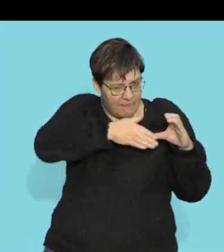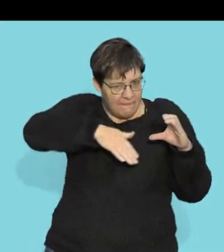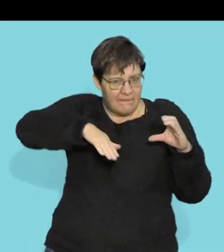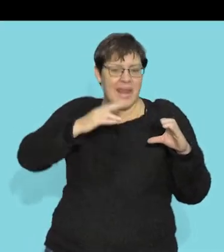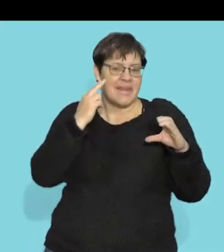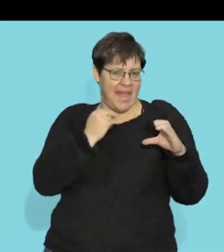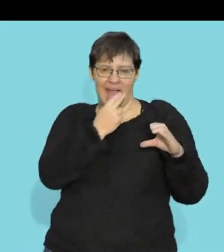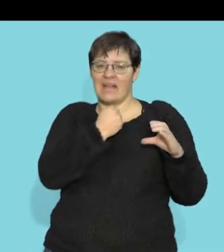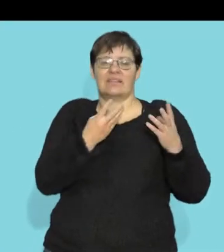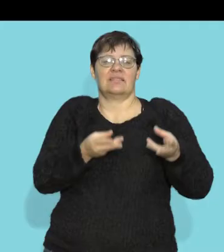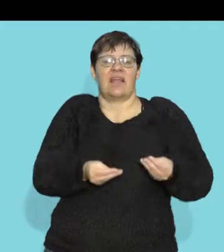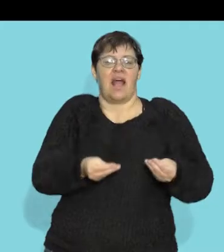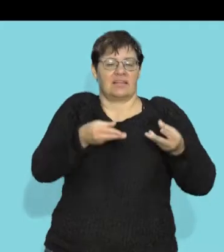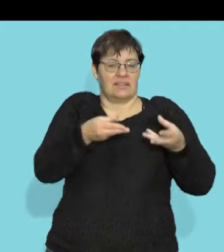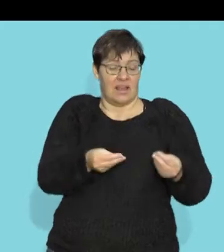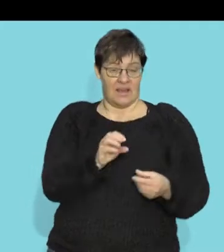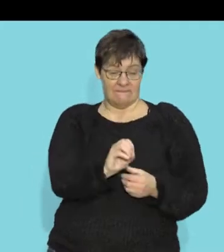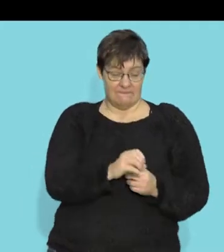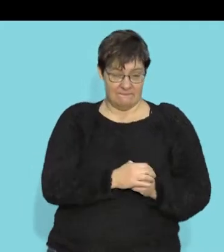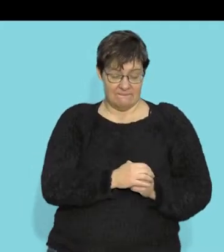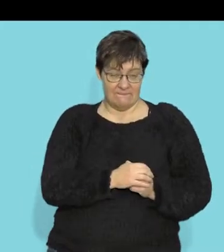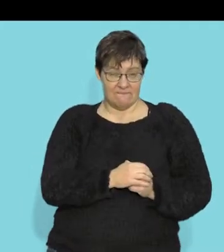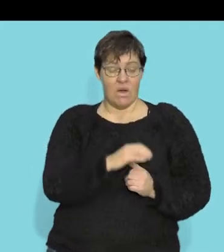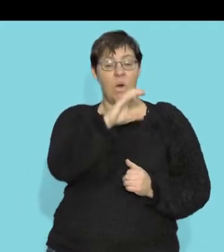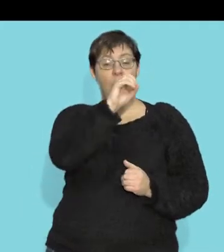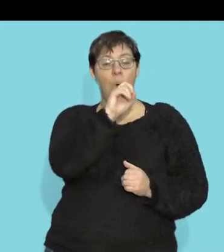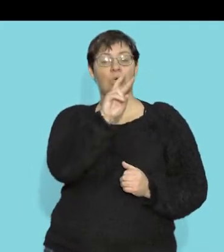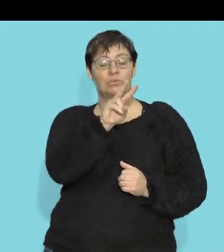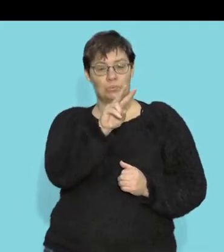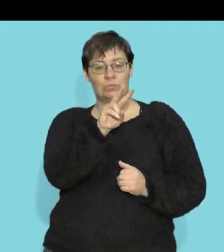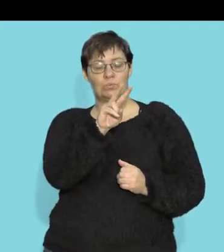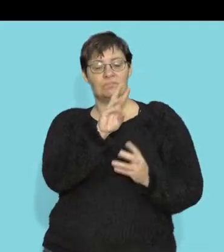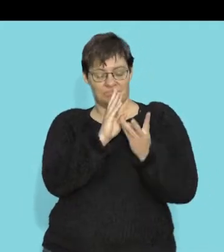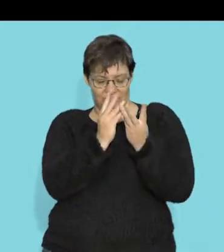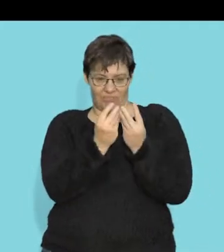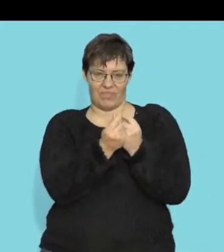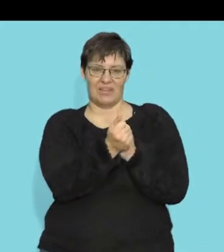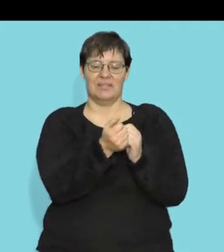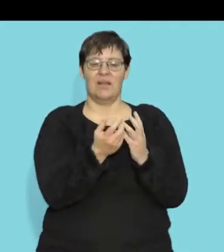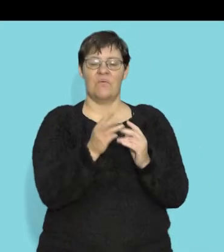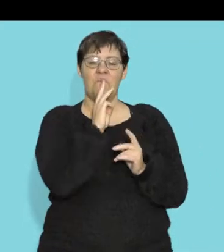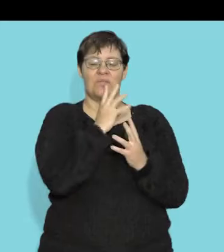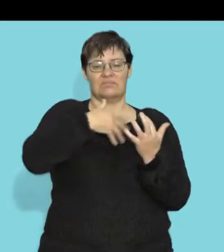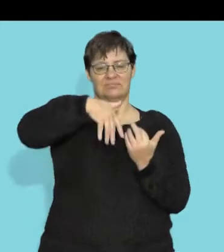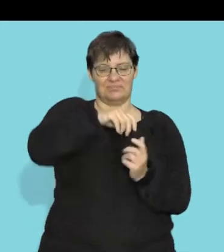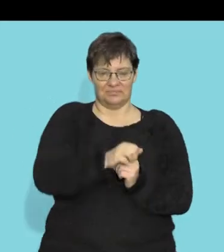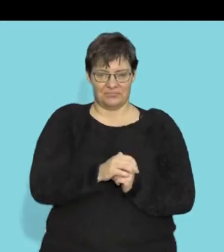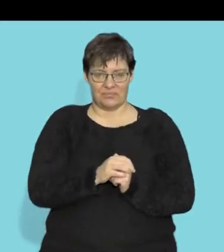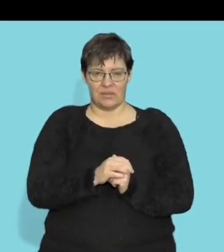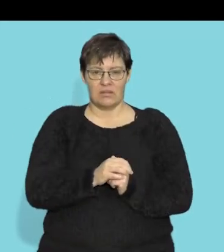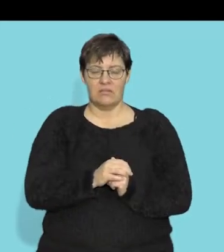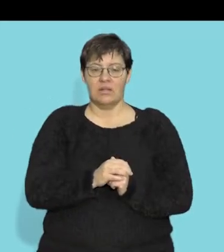and moist, and that is where the oxygen diffuses into. Also, there is only